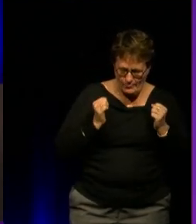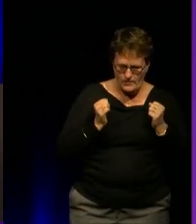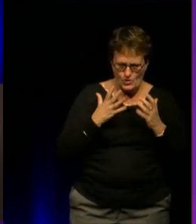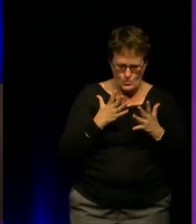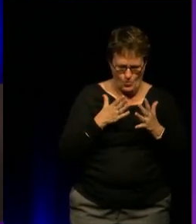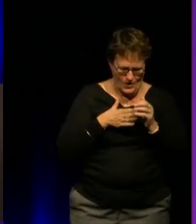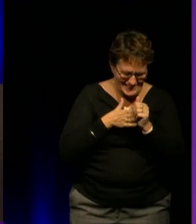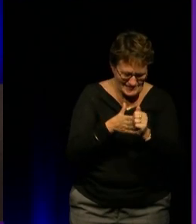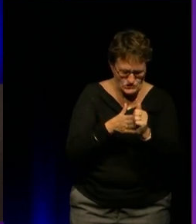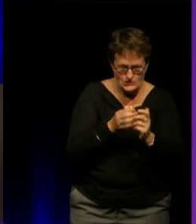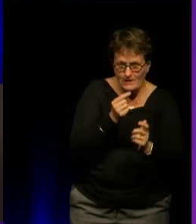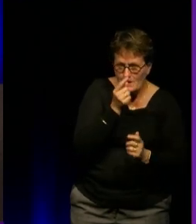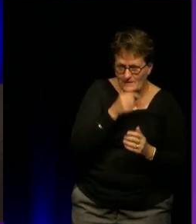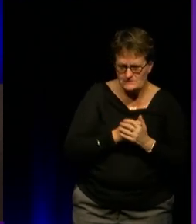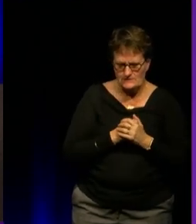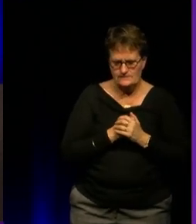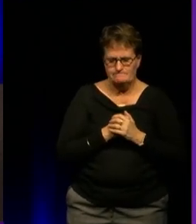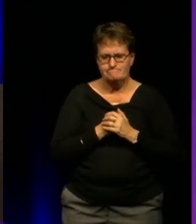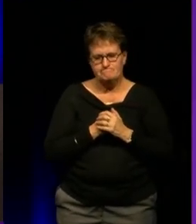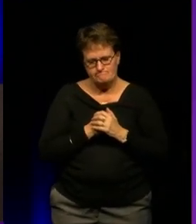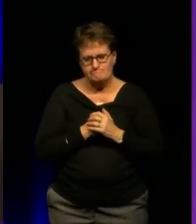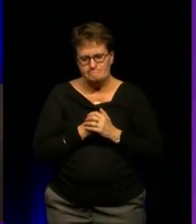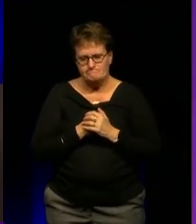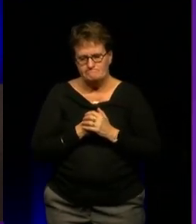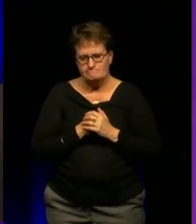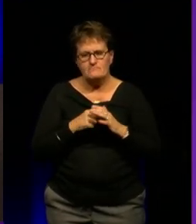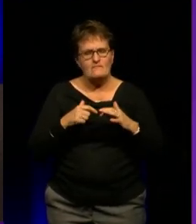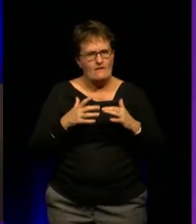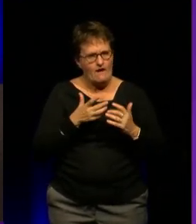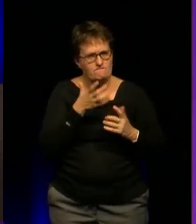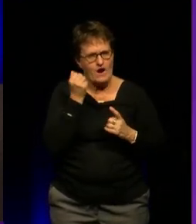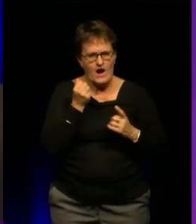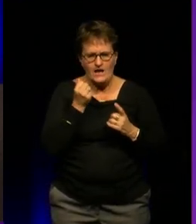story that comes to mind? I certainly find that being authentic